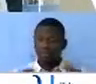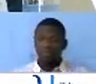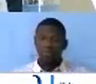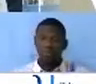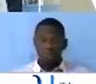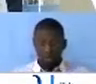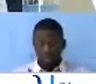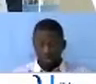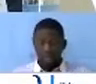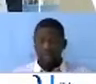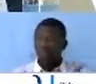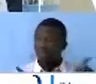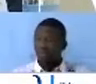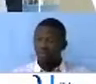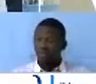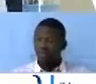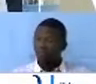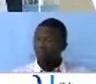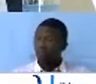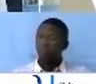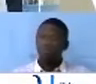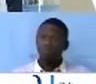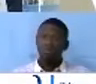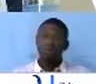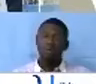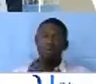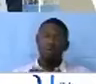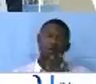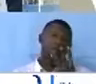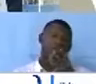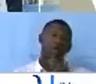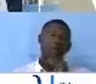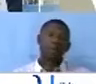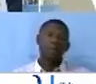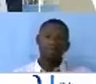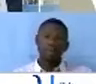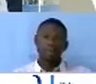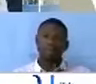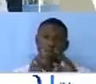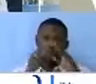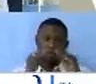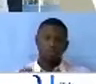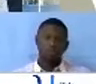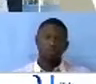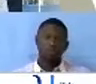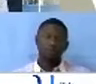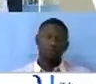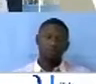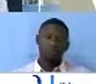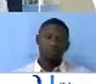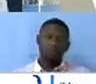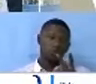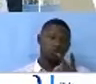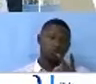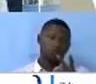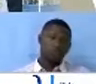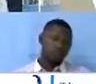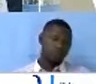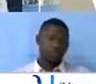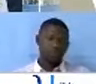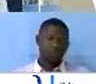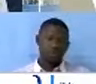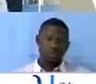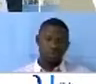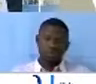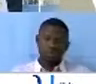were four men in the room. Two of them hold my hands while still